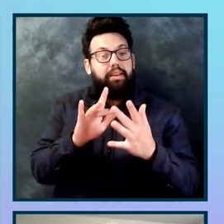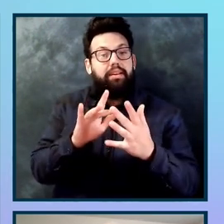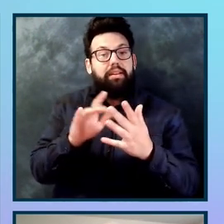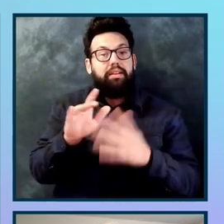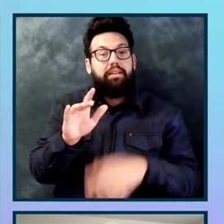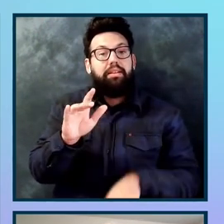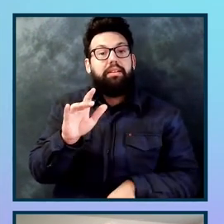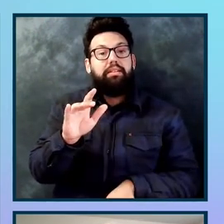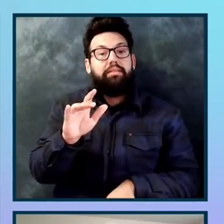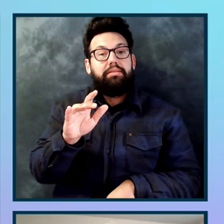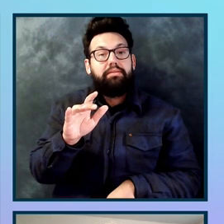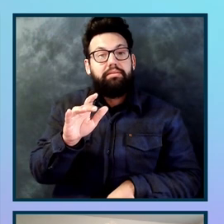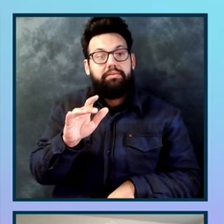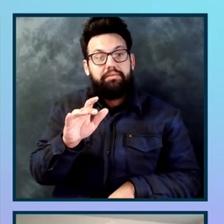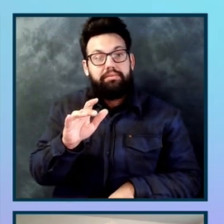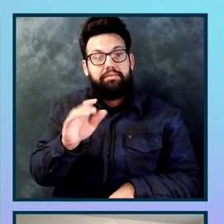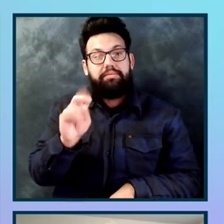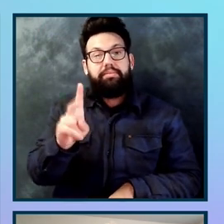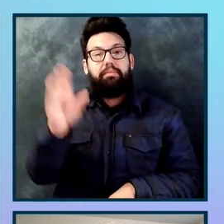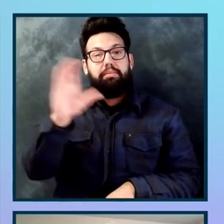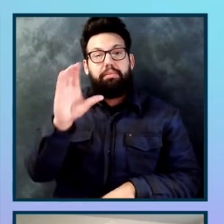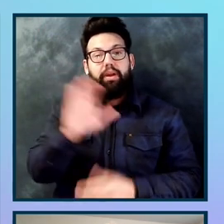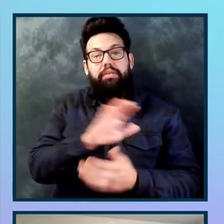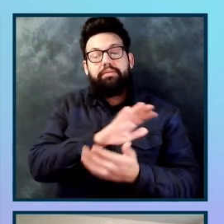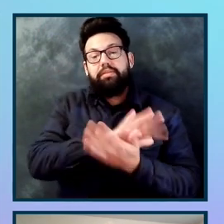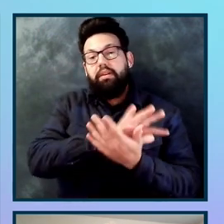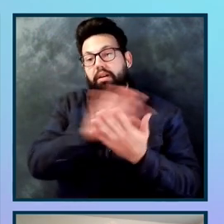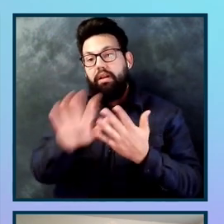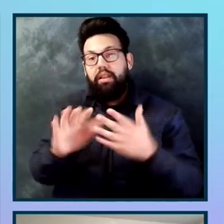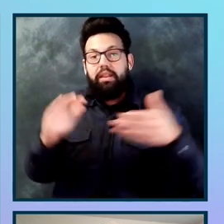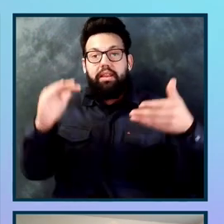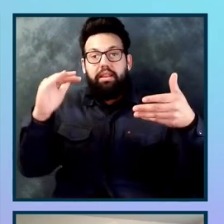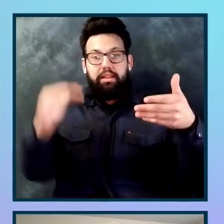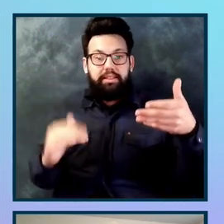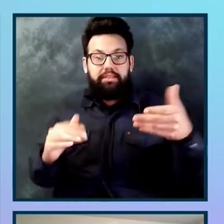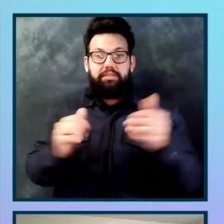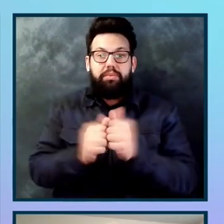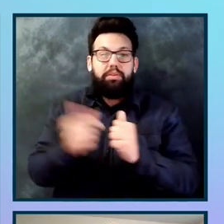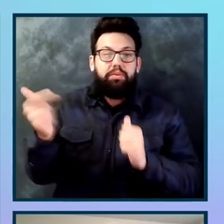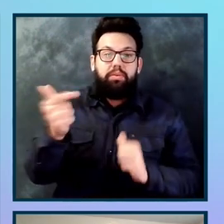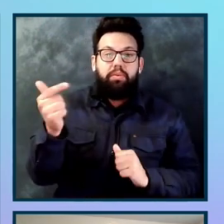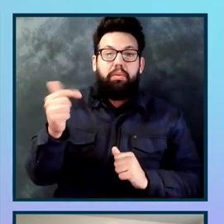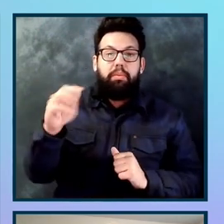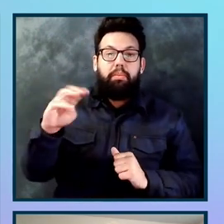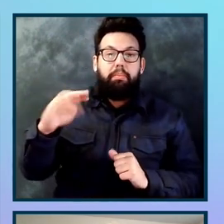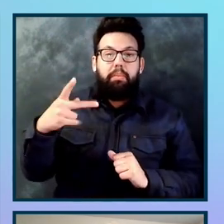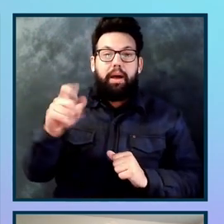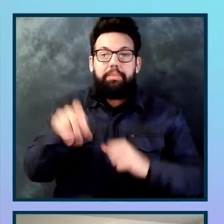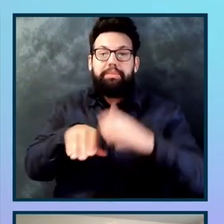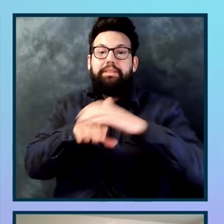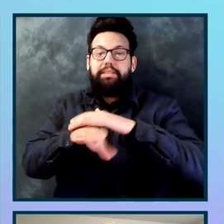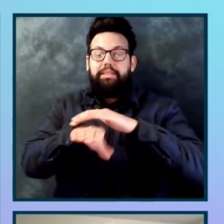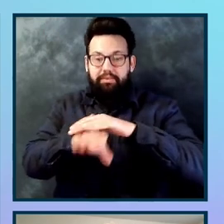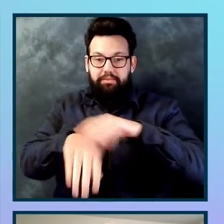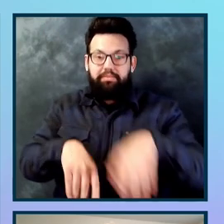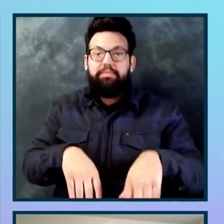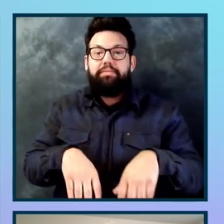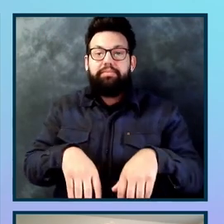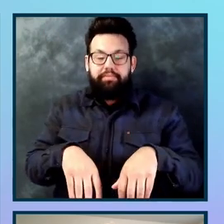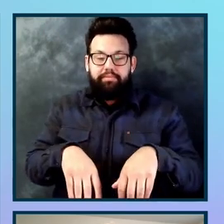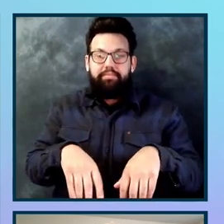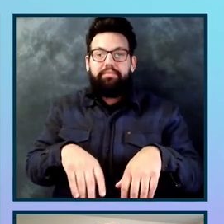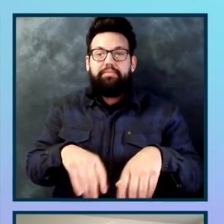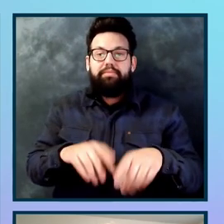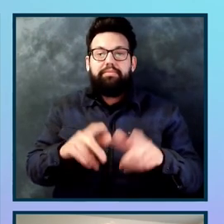for browse all list with 6 item link Google Maps accessibility. Deactivate AudioEye Toolbar button. Head